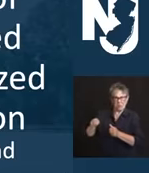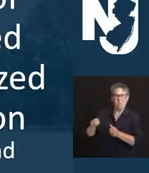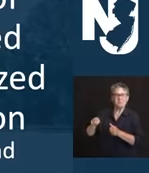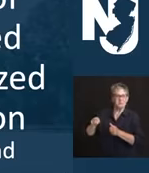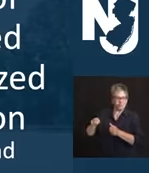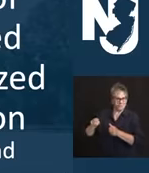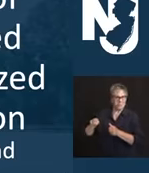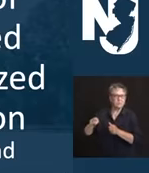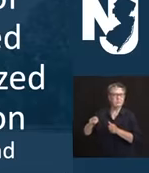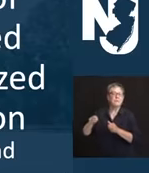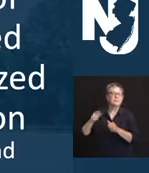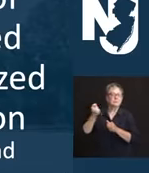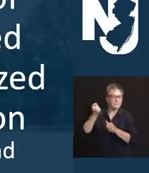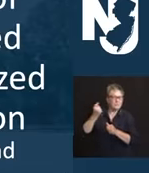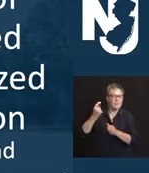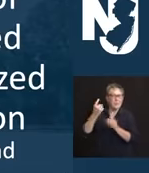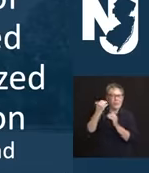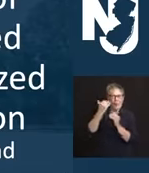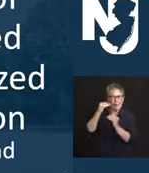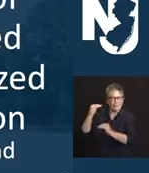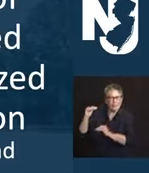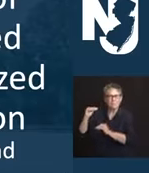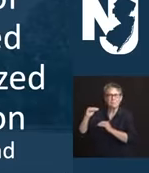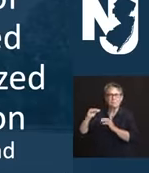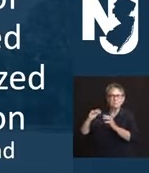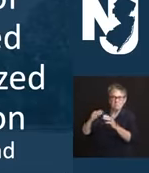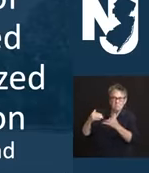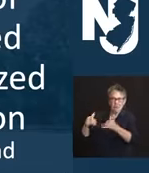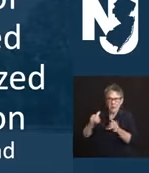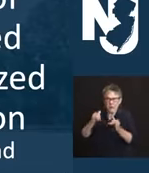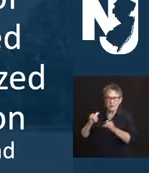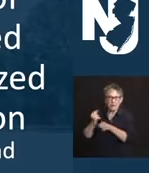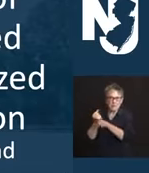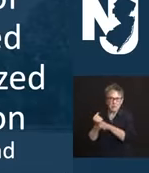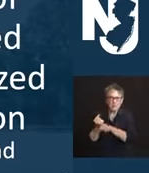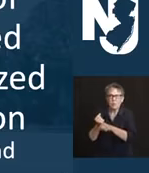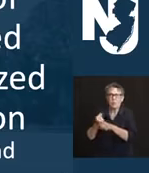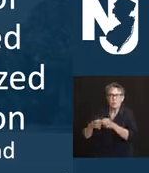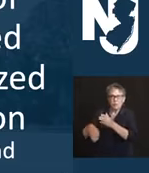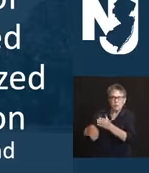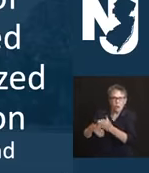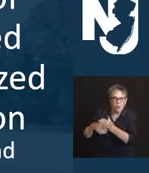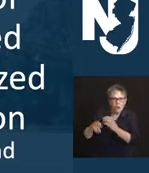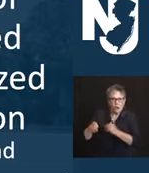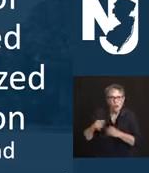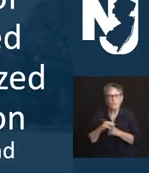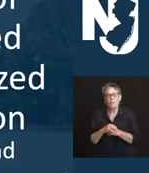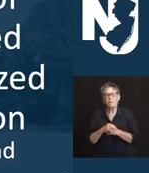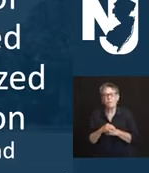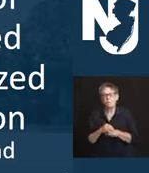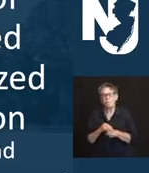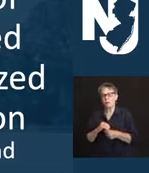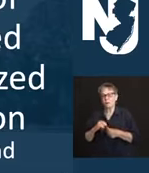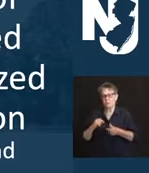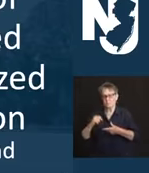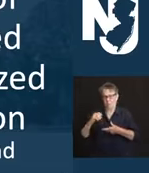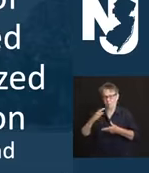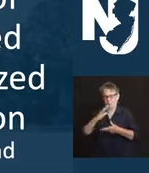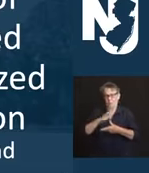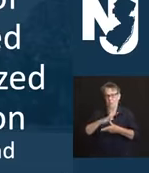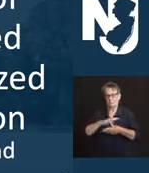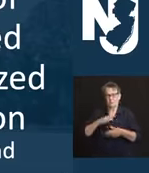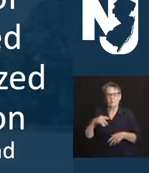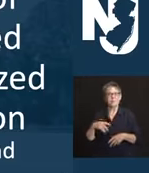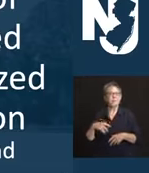stage 2, we anticipate allowing for the resumption of competition, again, this is for medium-risk sports, on